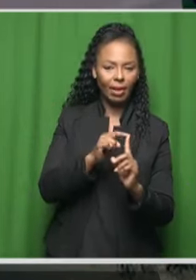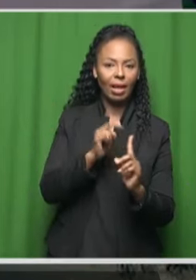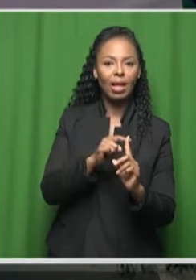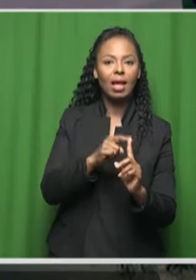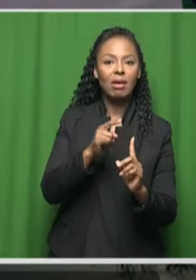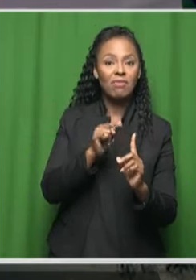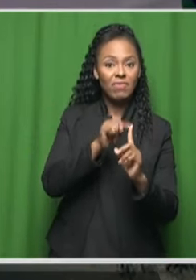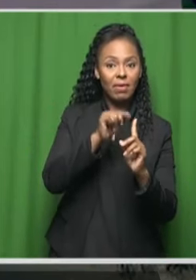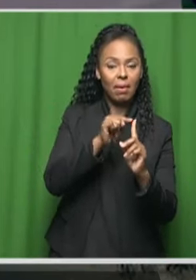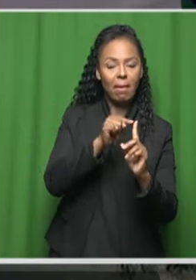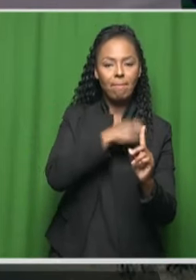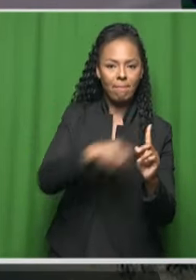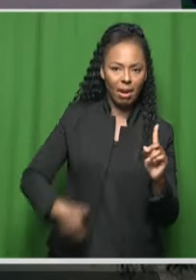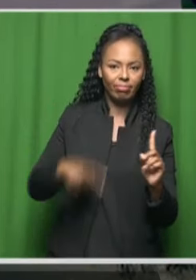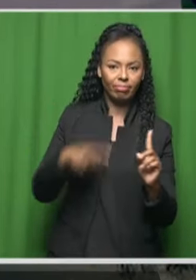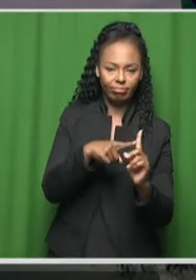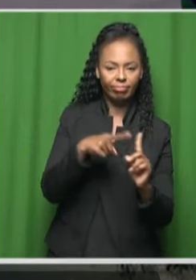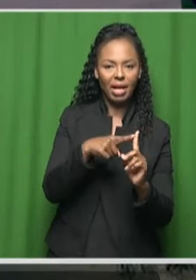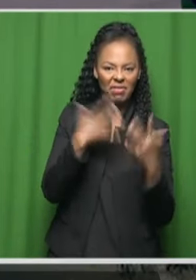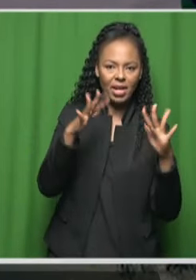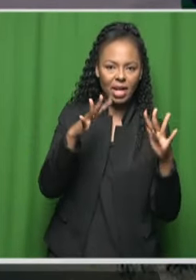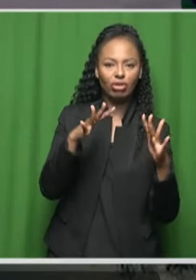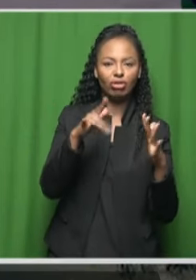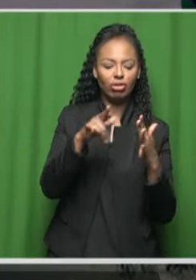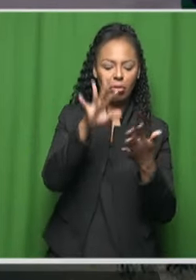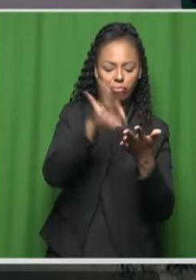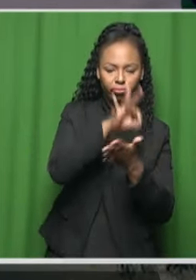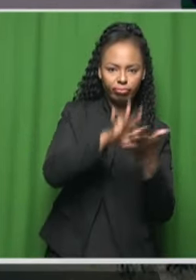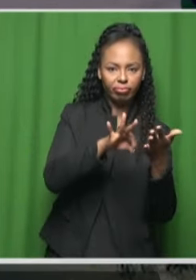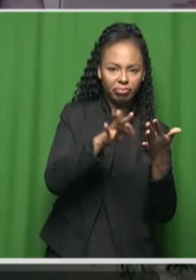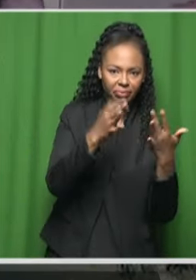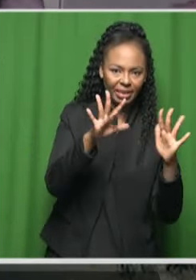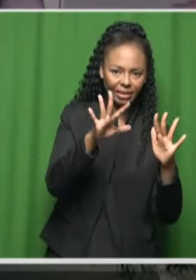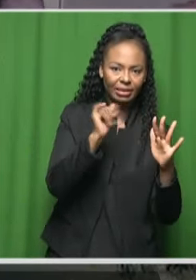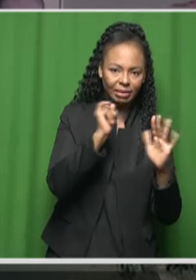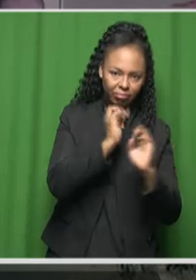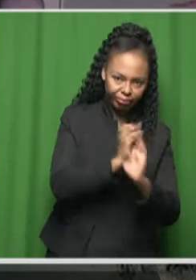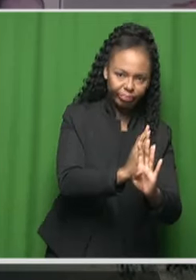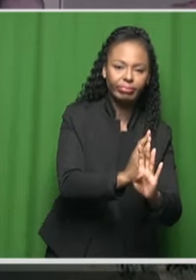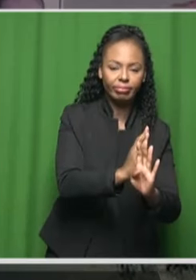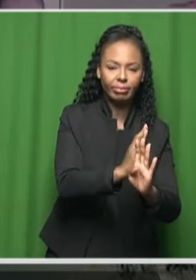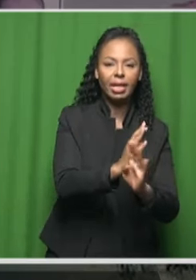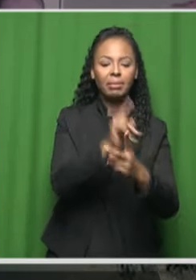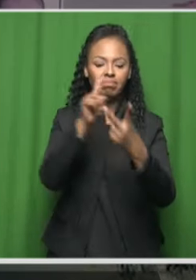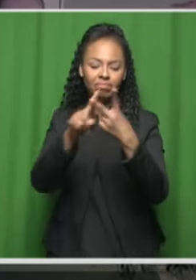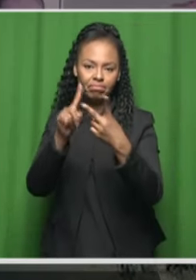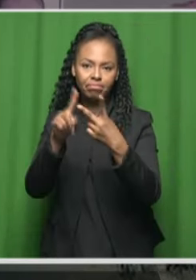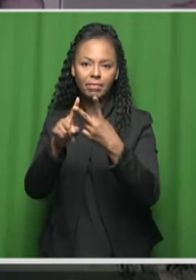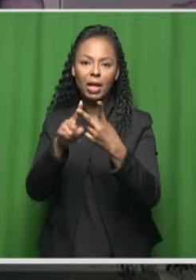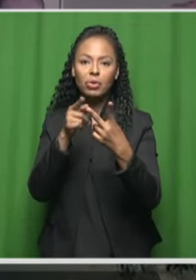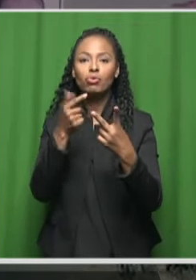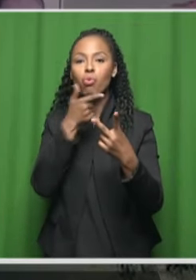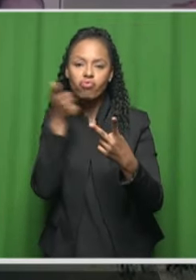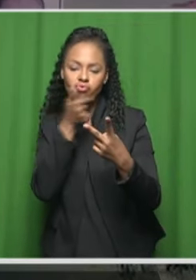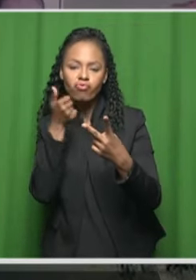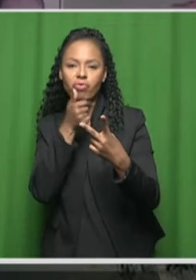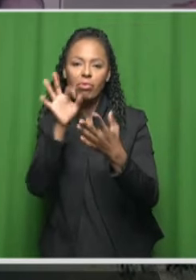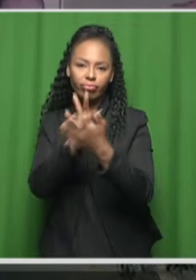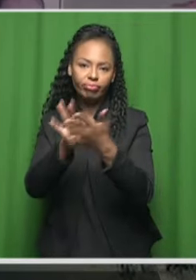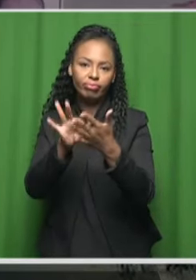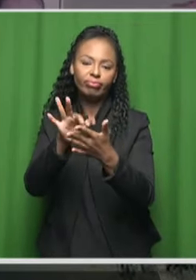as other three candidates. And as you know, the FRELIMO candidate will cast his vote in Inyambane, as he was